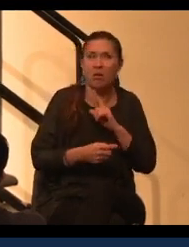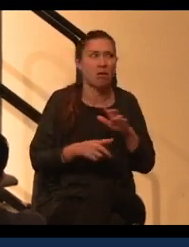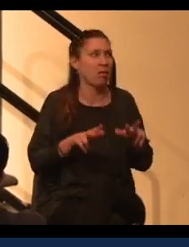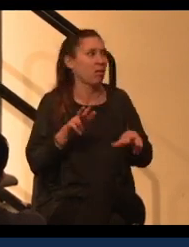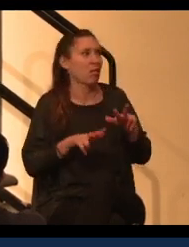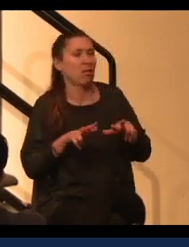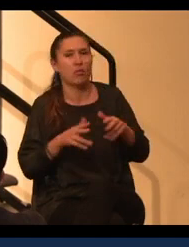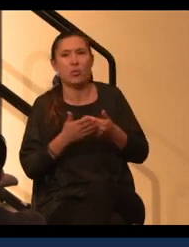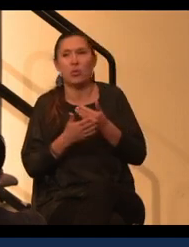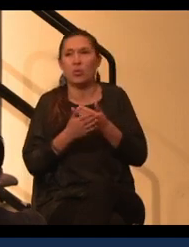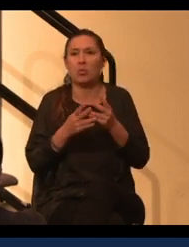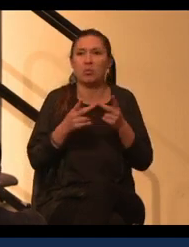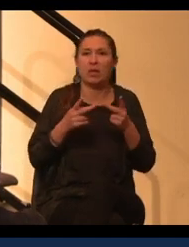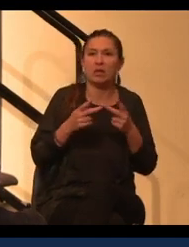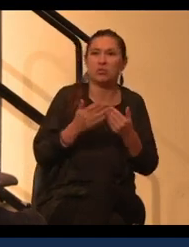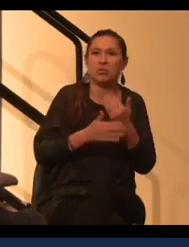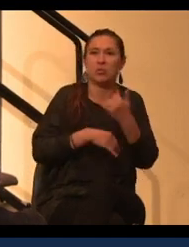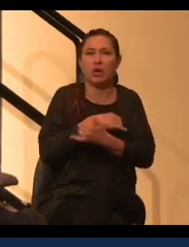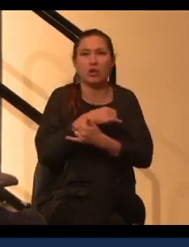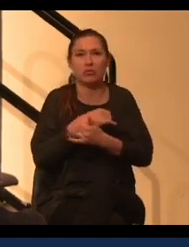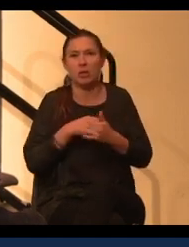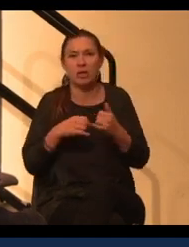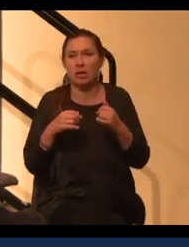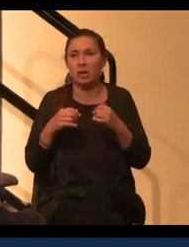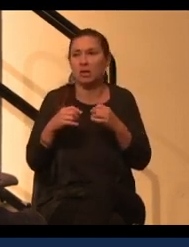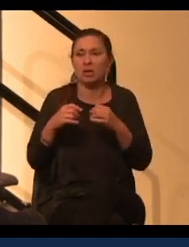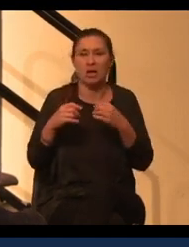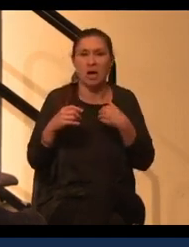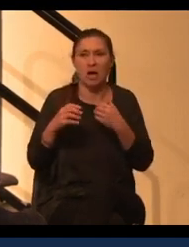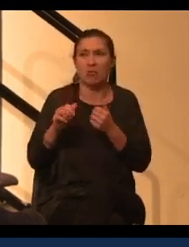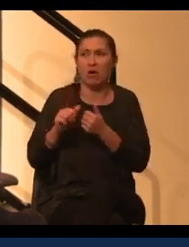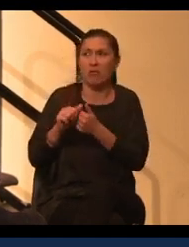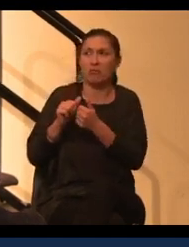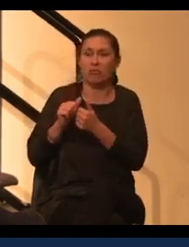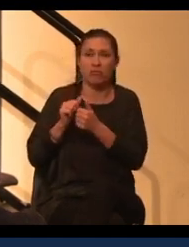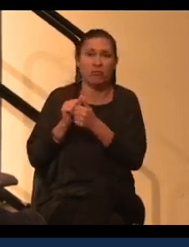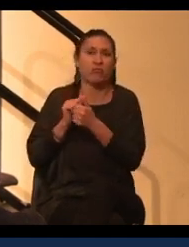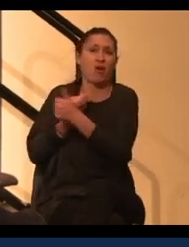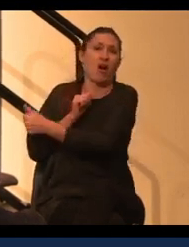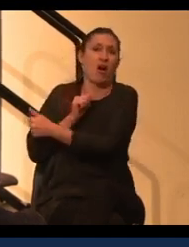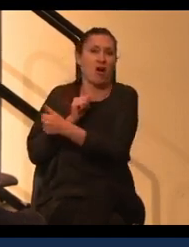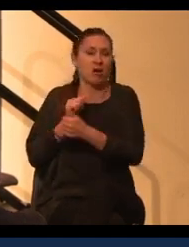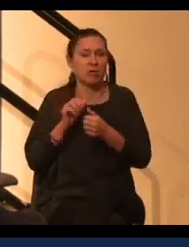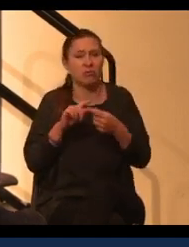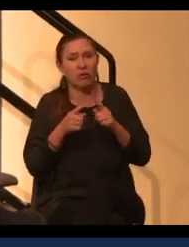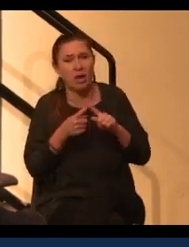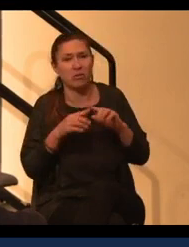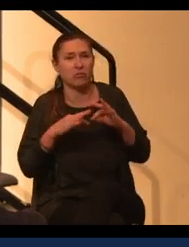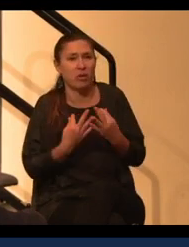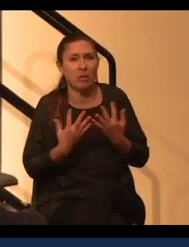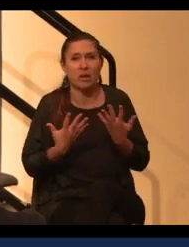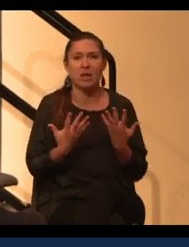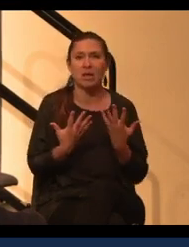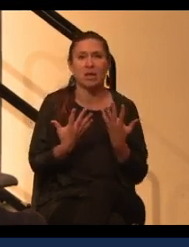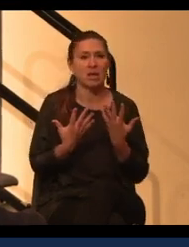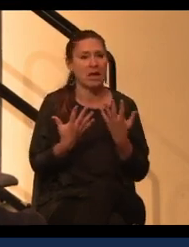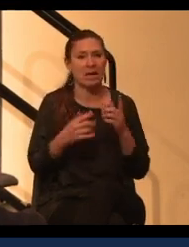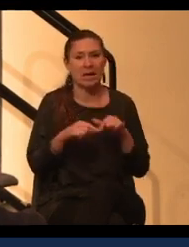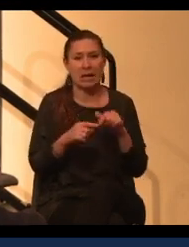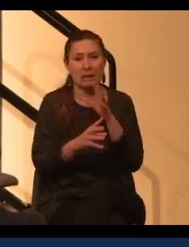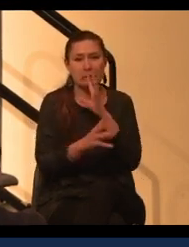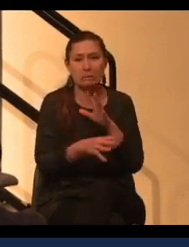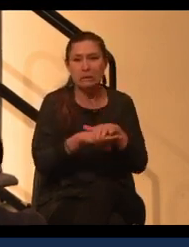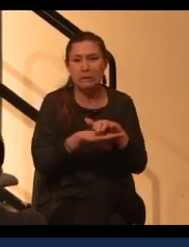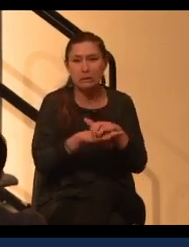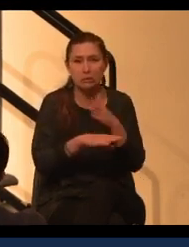to a new place, being away from friends and family, and so on. But even exacerbated if without being able to speak fluently